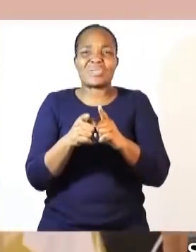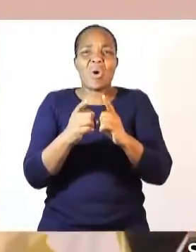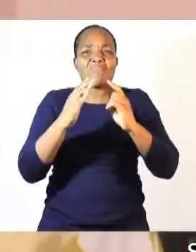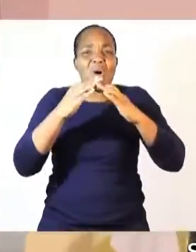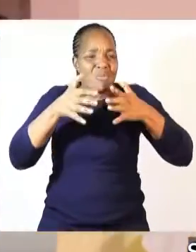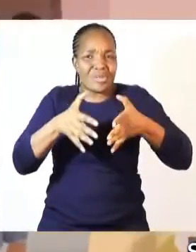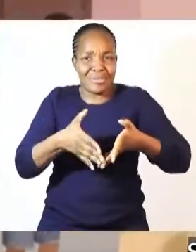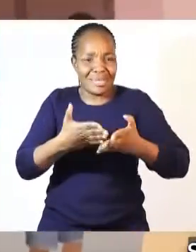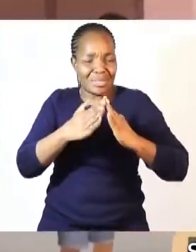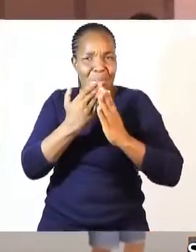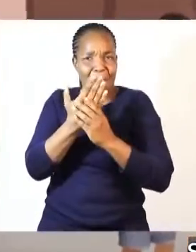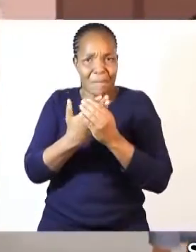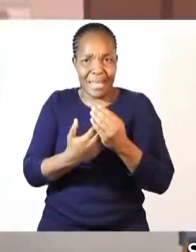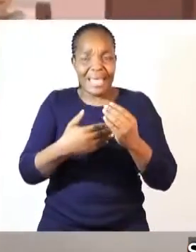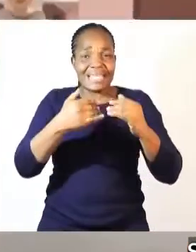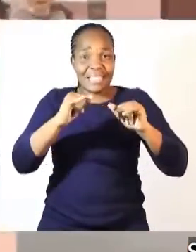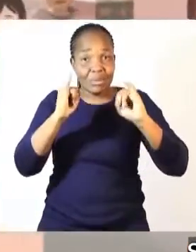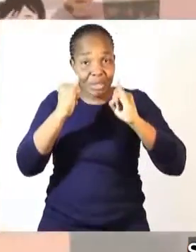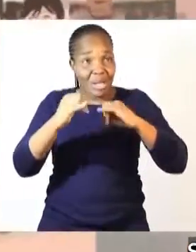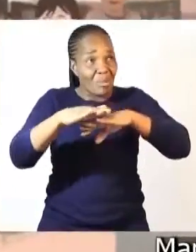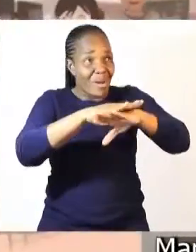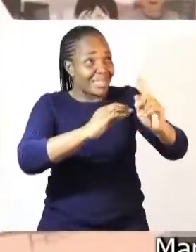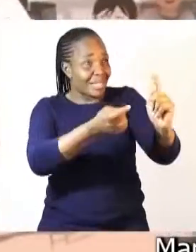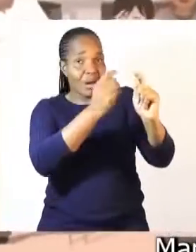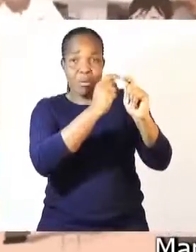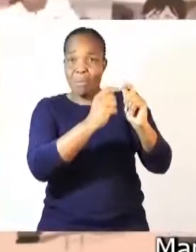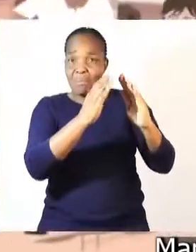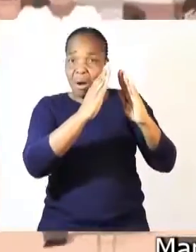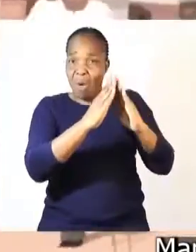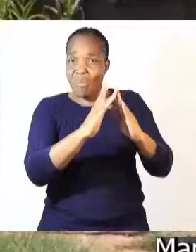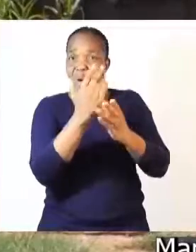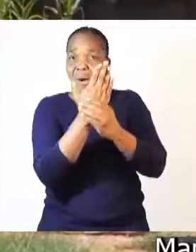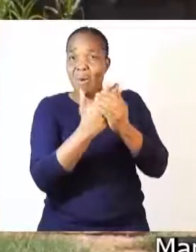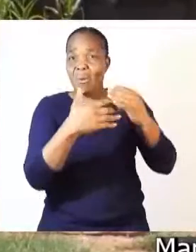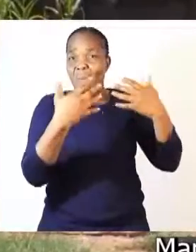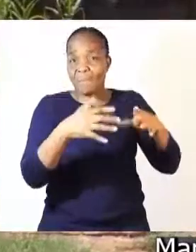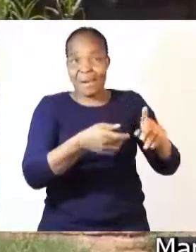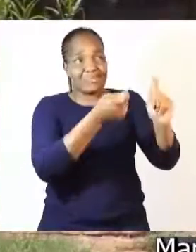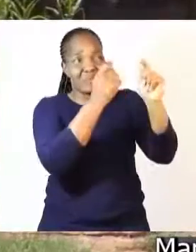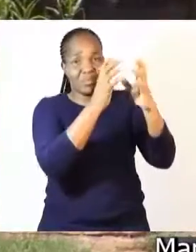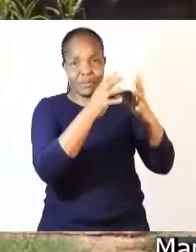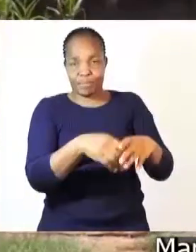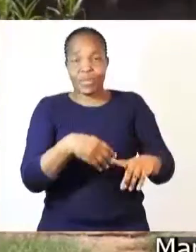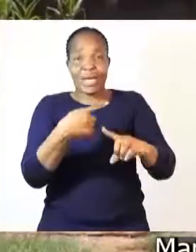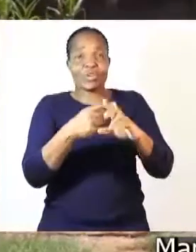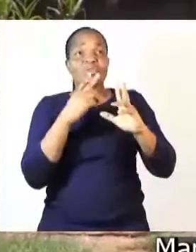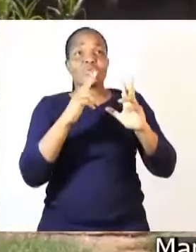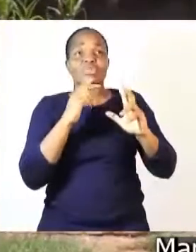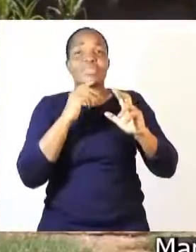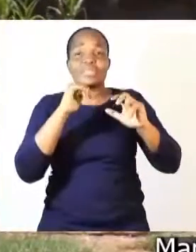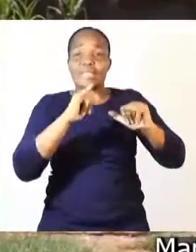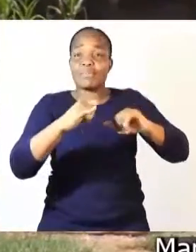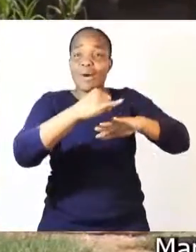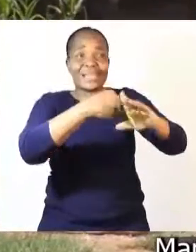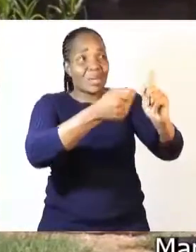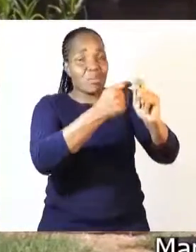shacks, mainly found in the informal settlements. Many persons with disabilities are faced with dangers in this area